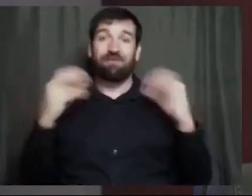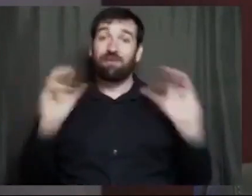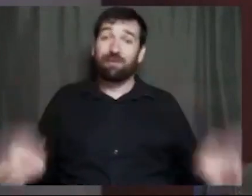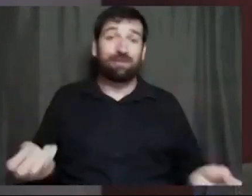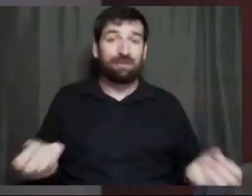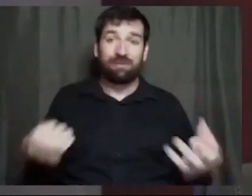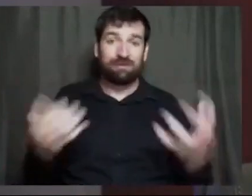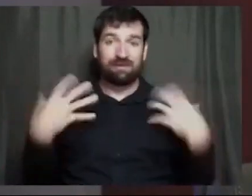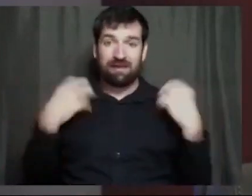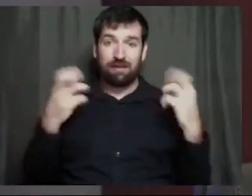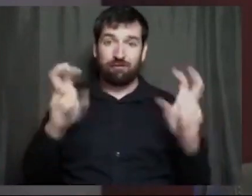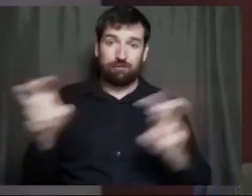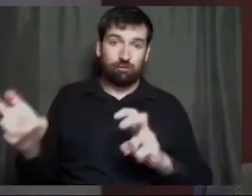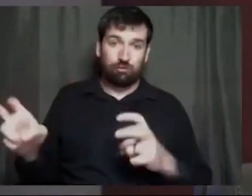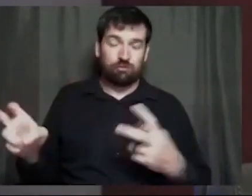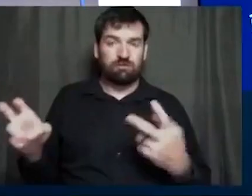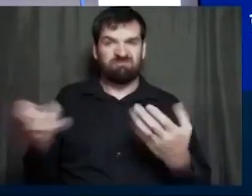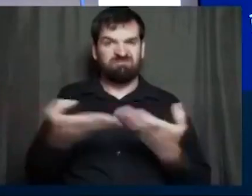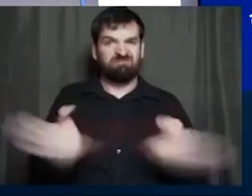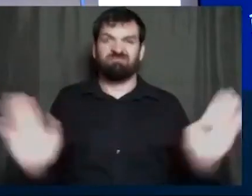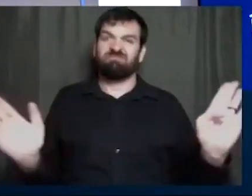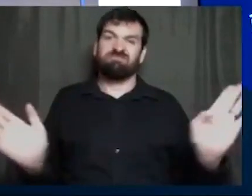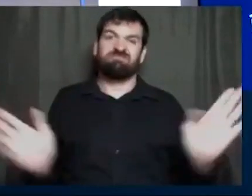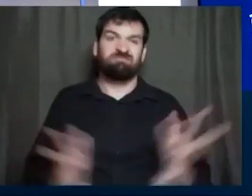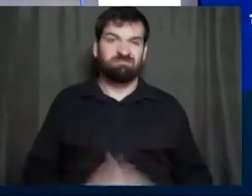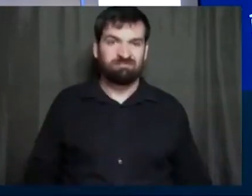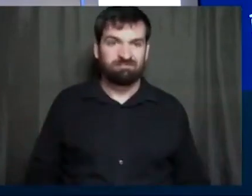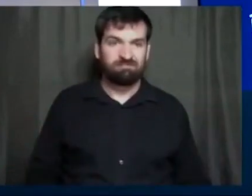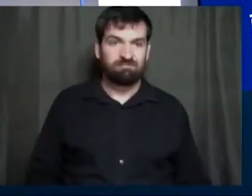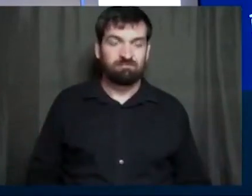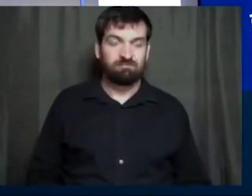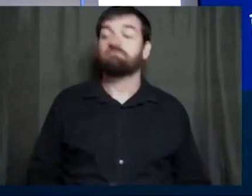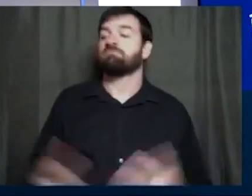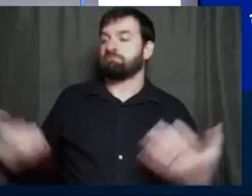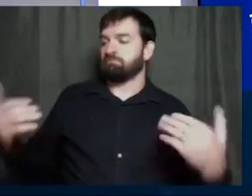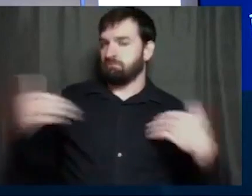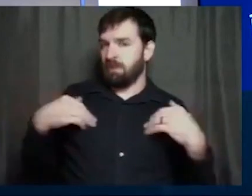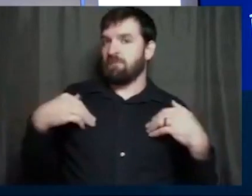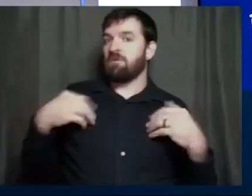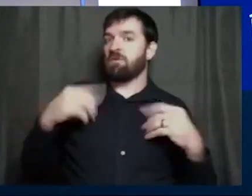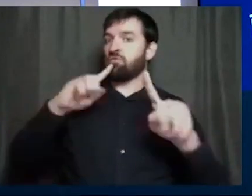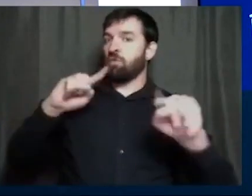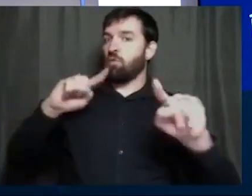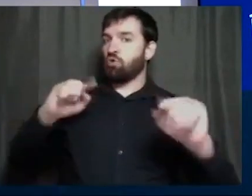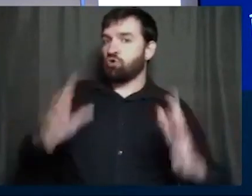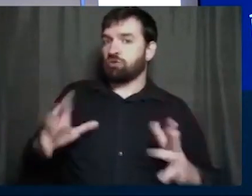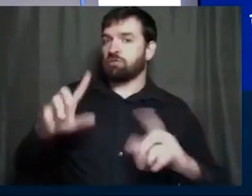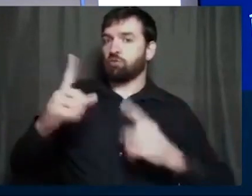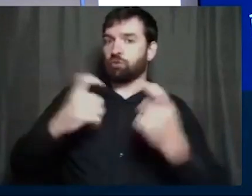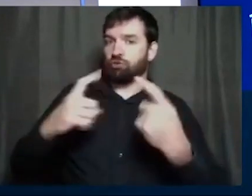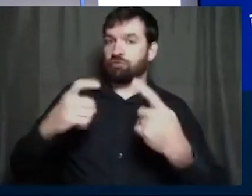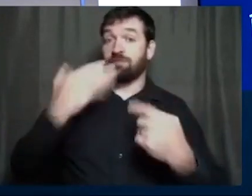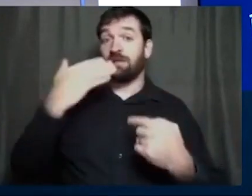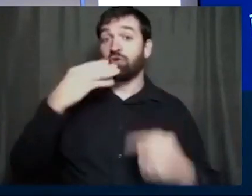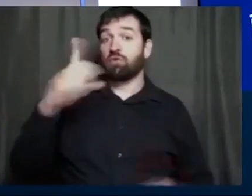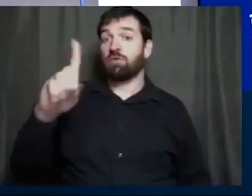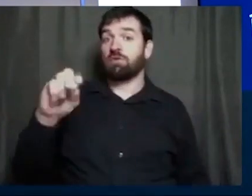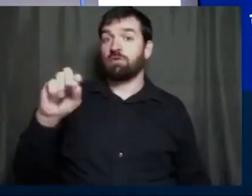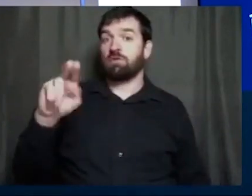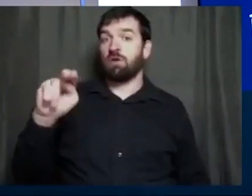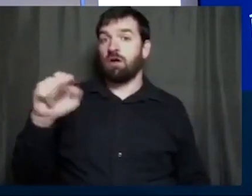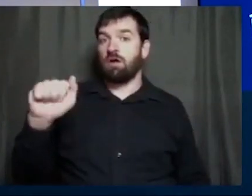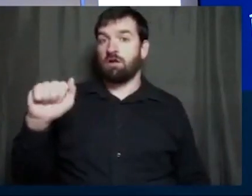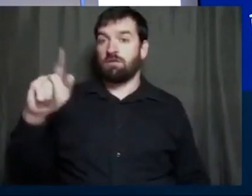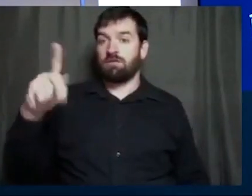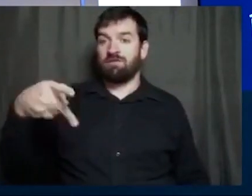across the spectrum. Okay, I have a reporter question. Donna, thank you for sending this in. Okay, so with Pfizer so close to getting